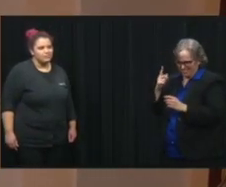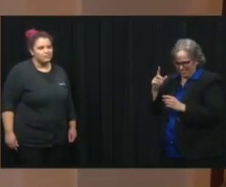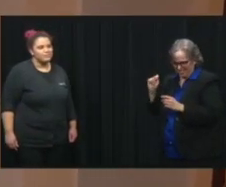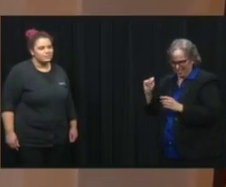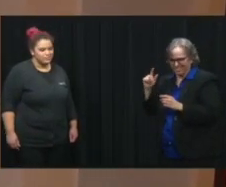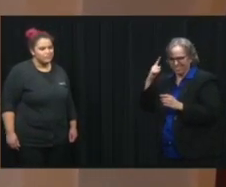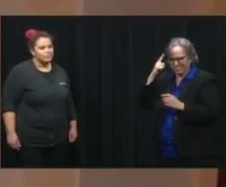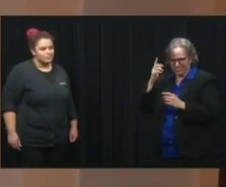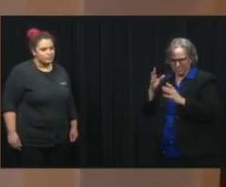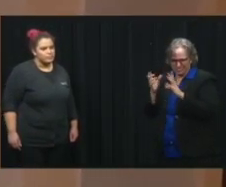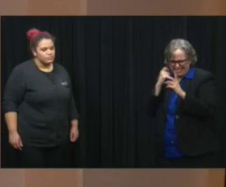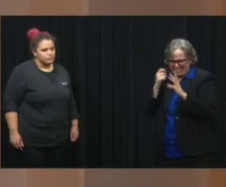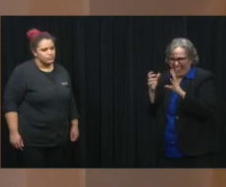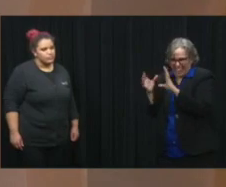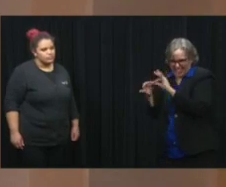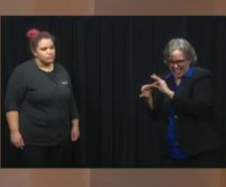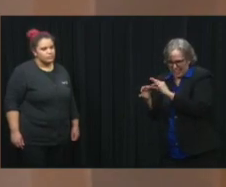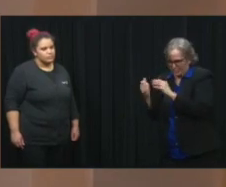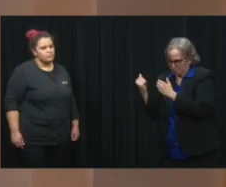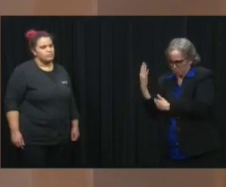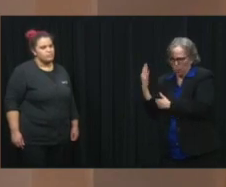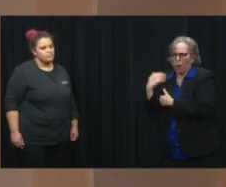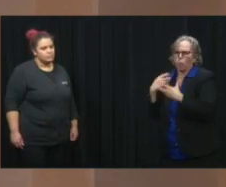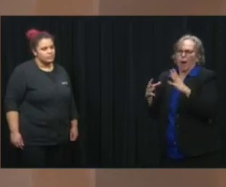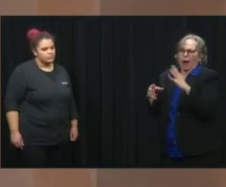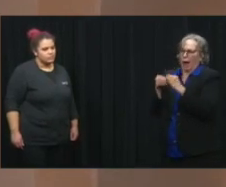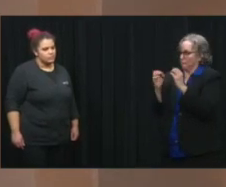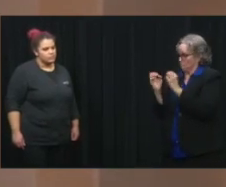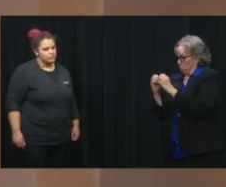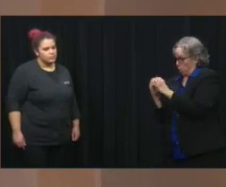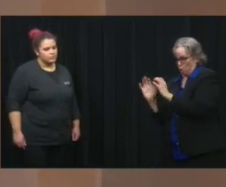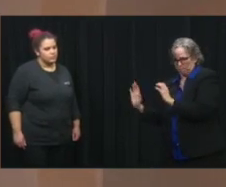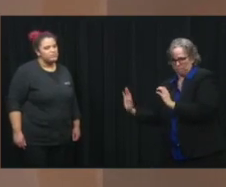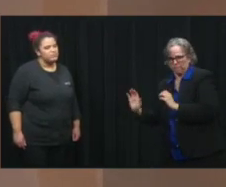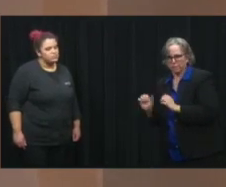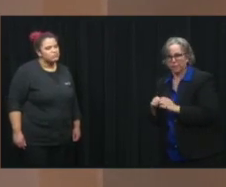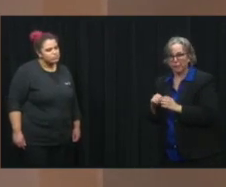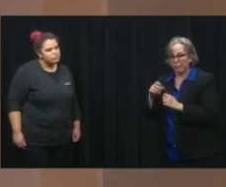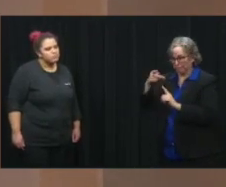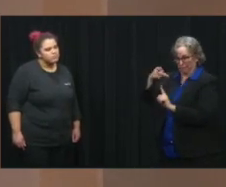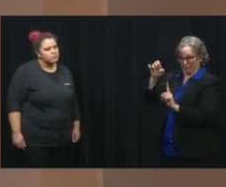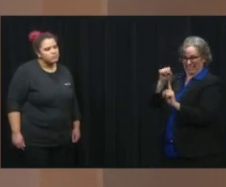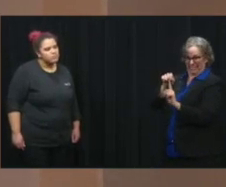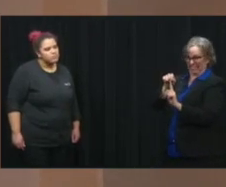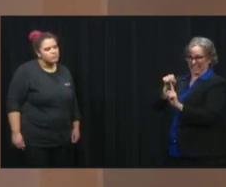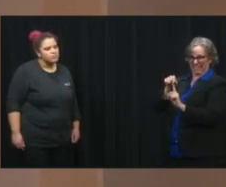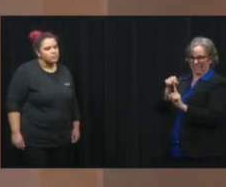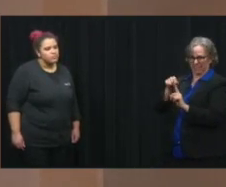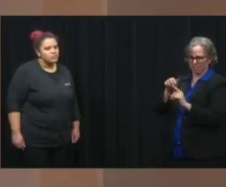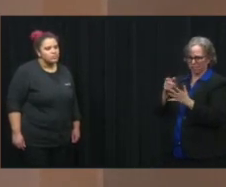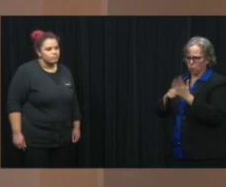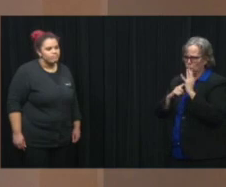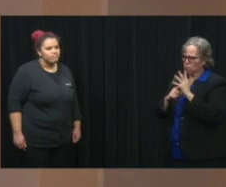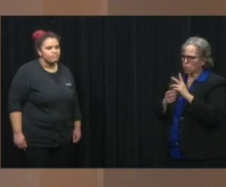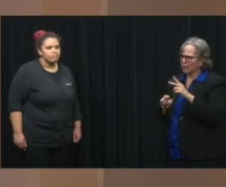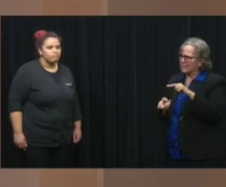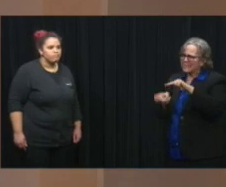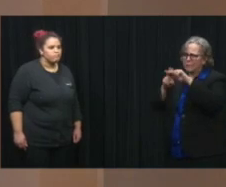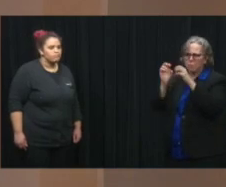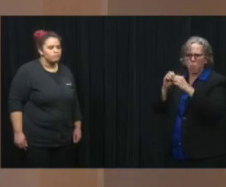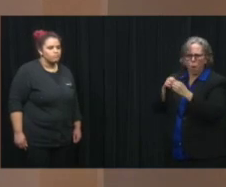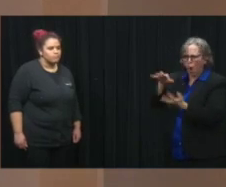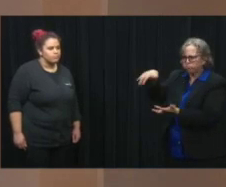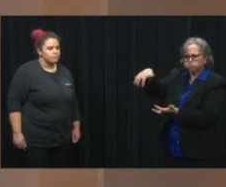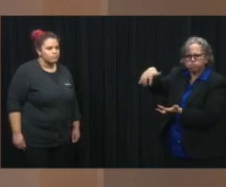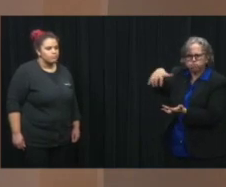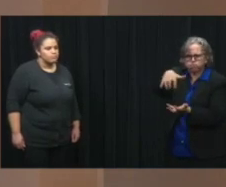Dr. Acton, is that keeping up with the surge, the PPEs need to come along too. That's incredibly important. You can't